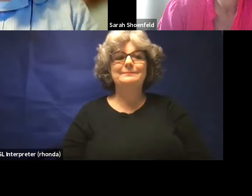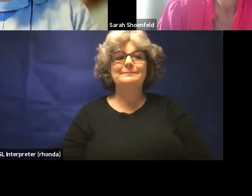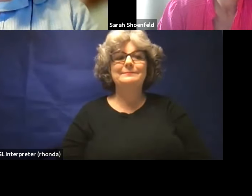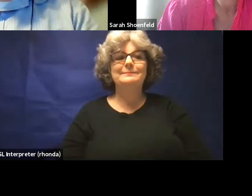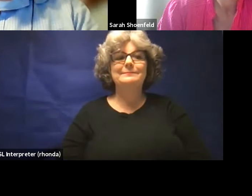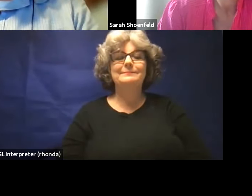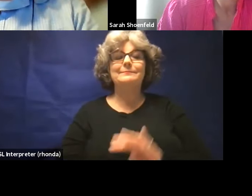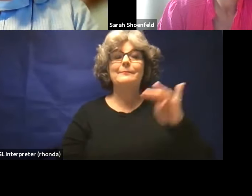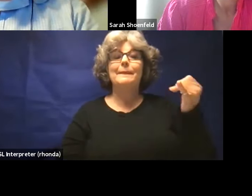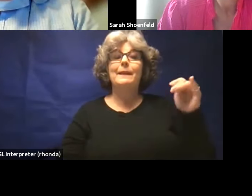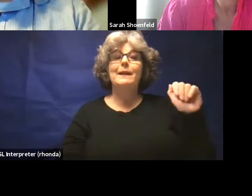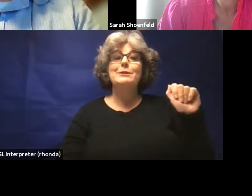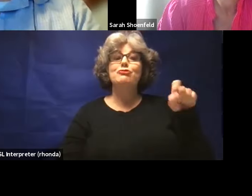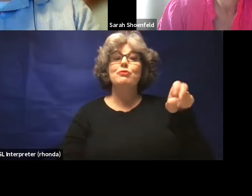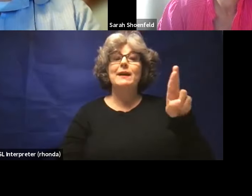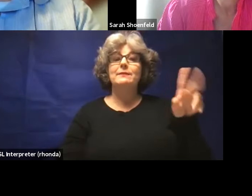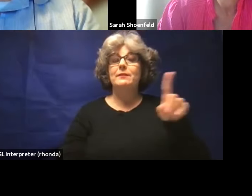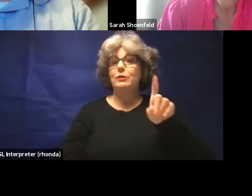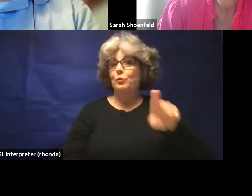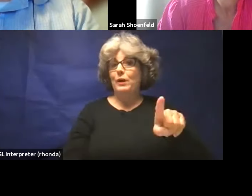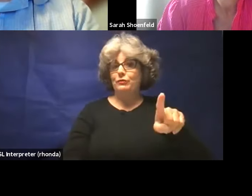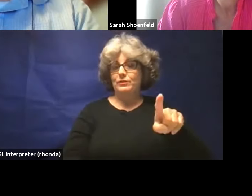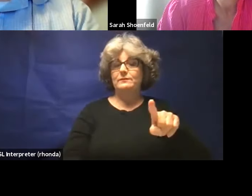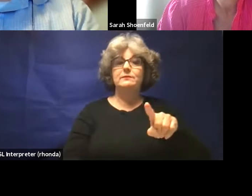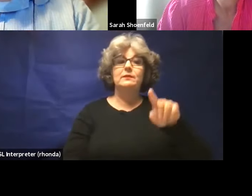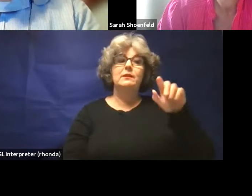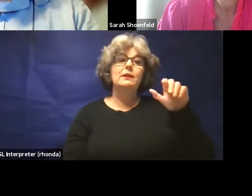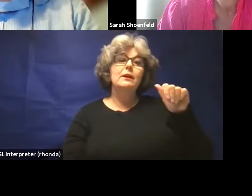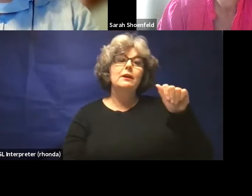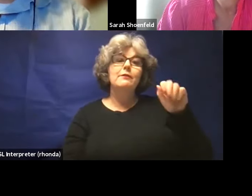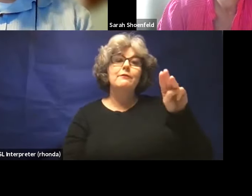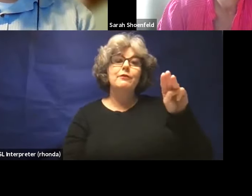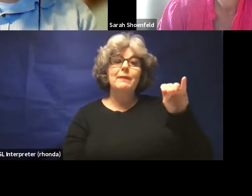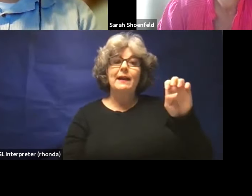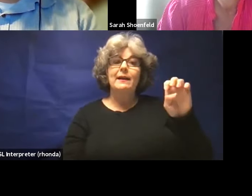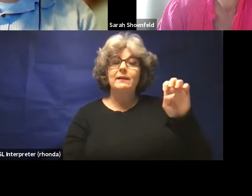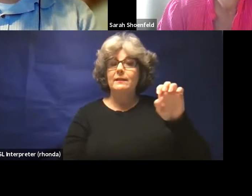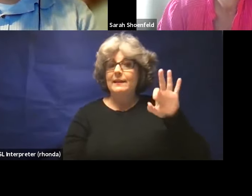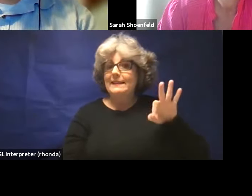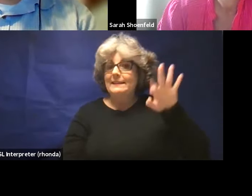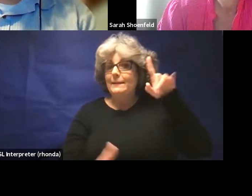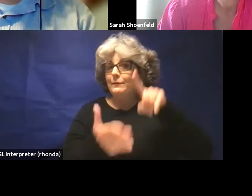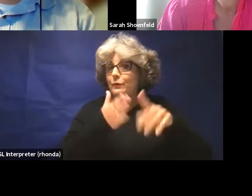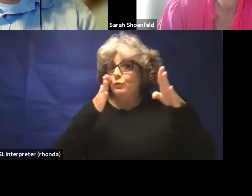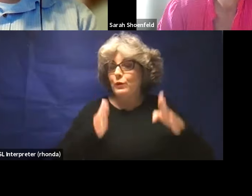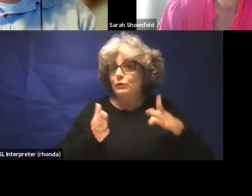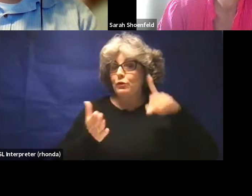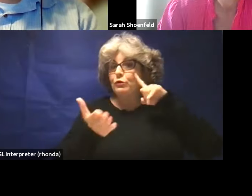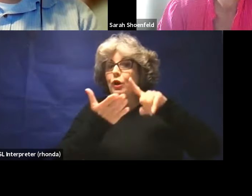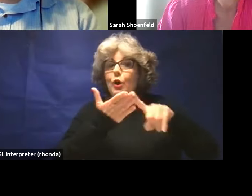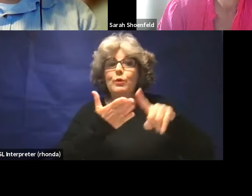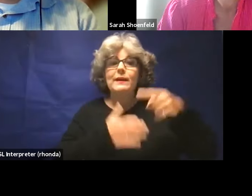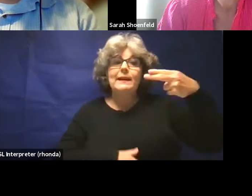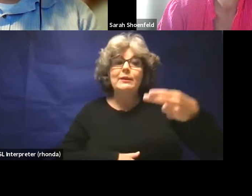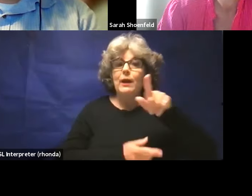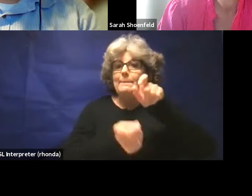Right. There's another question here at the top of the list from Cami asking if there are any tips from the researchers on researching the history